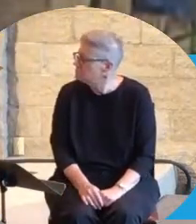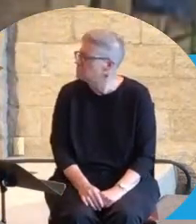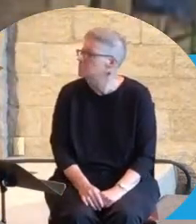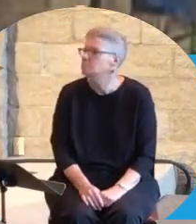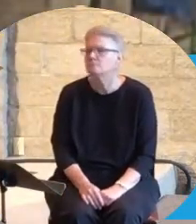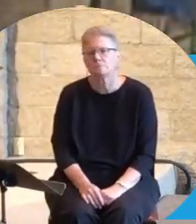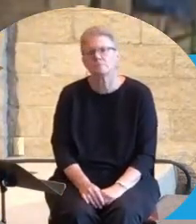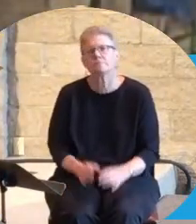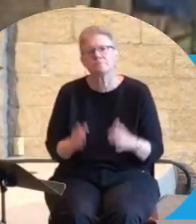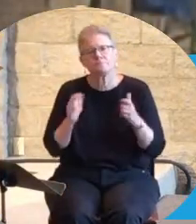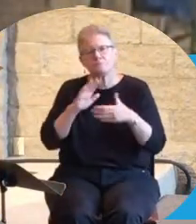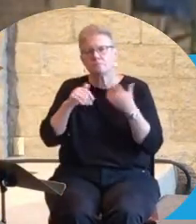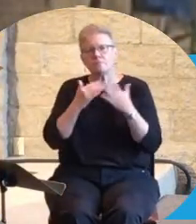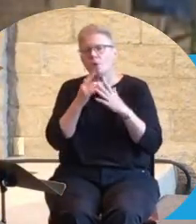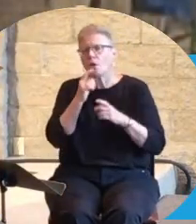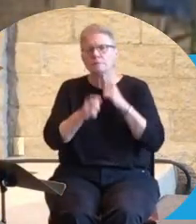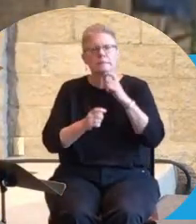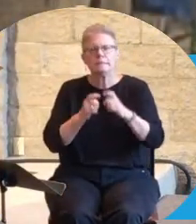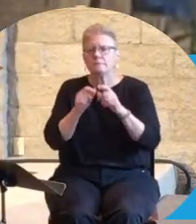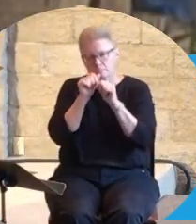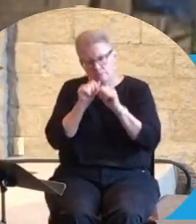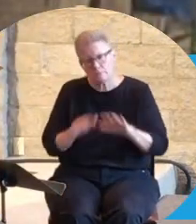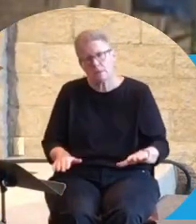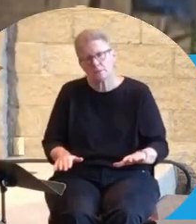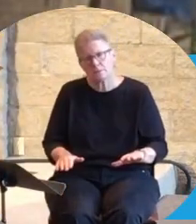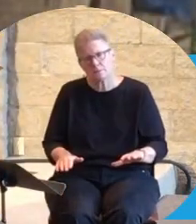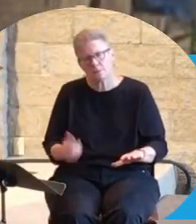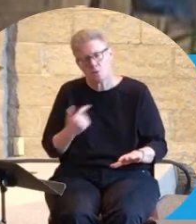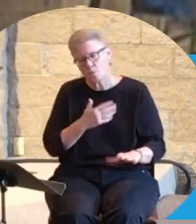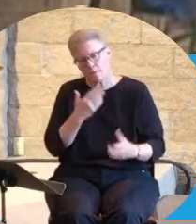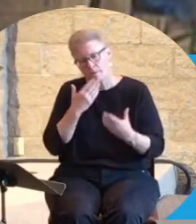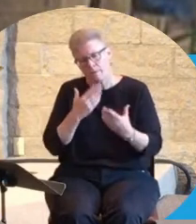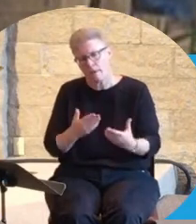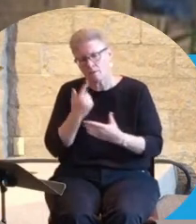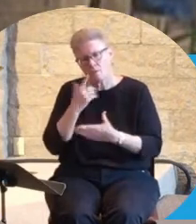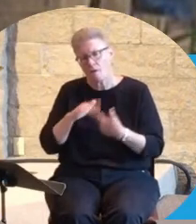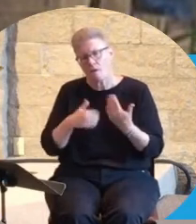So let's bless these gifts. We give thanks for these gifts.